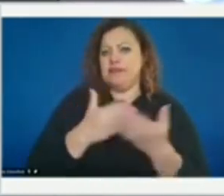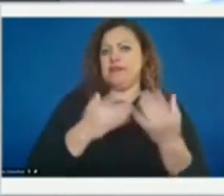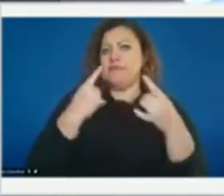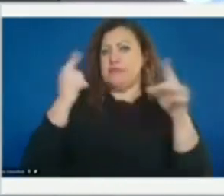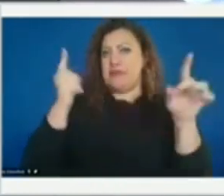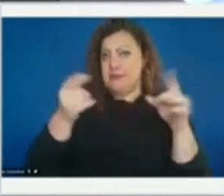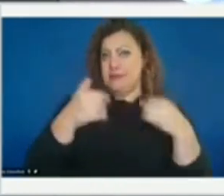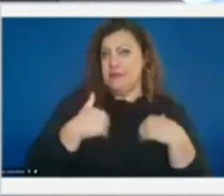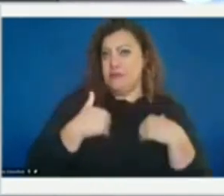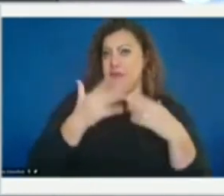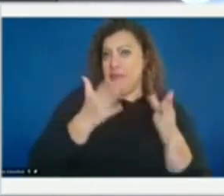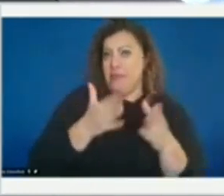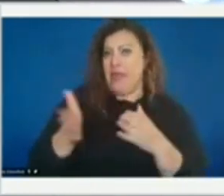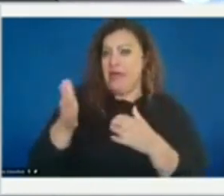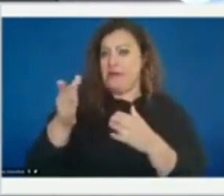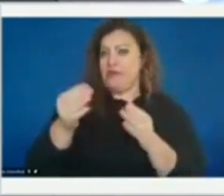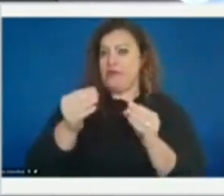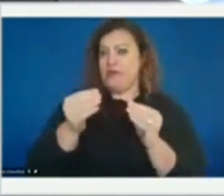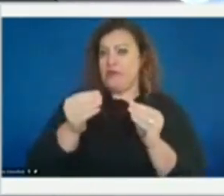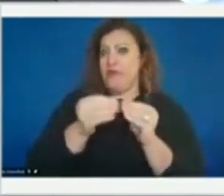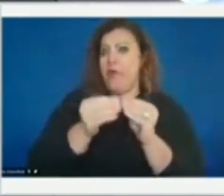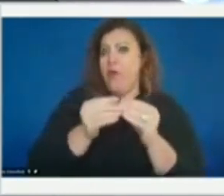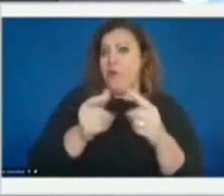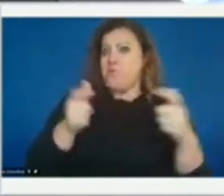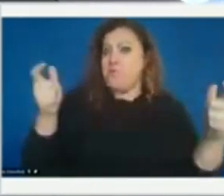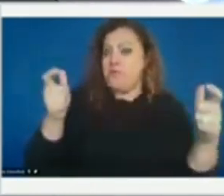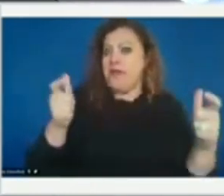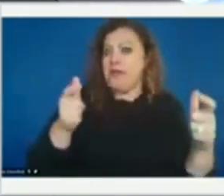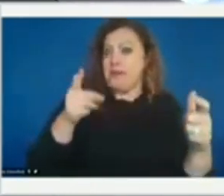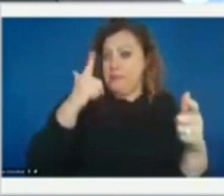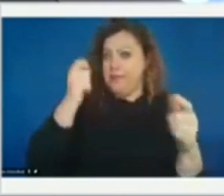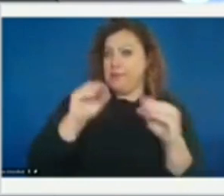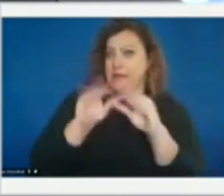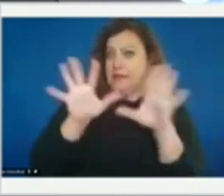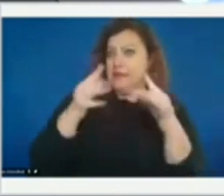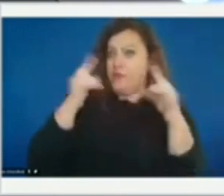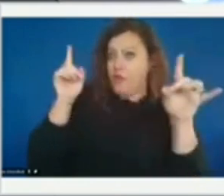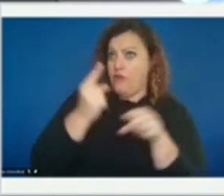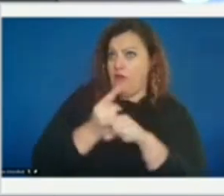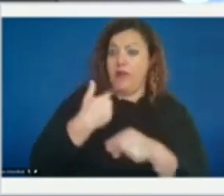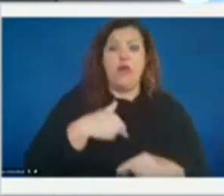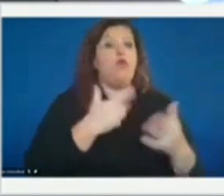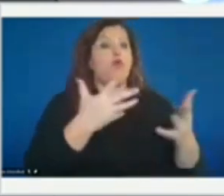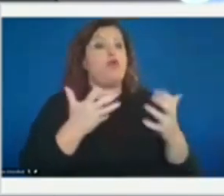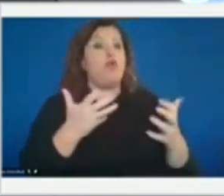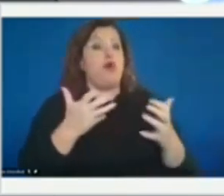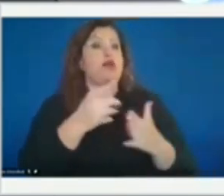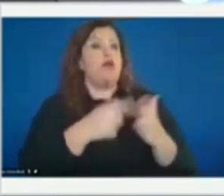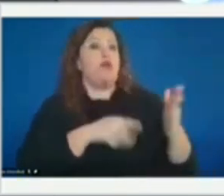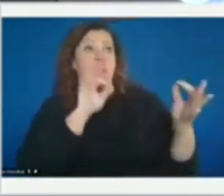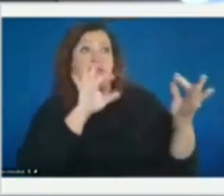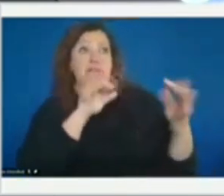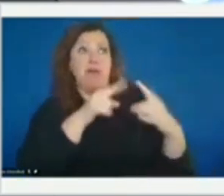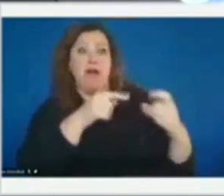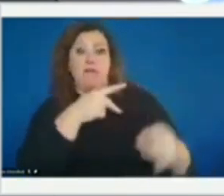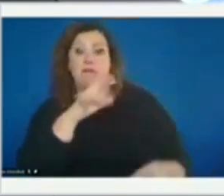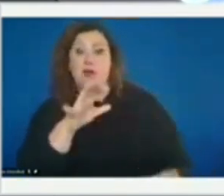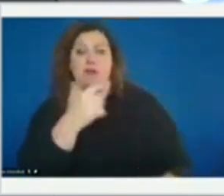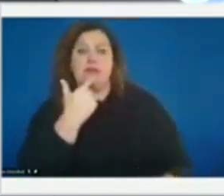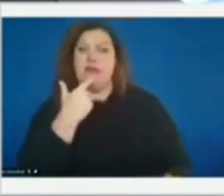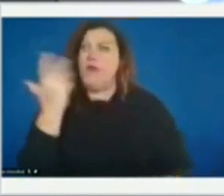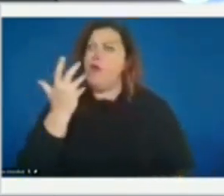it since it's clearly working, right? We want to, and I'm going to tell you what we've gotten from the public has been, wow, I didn't know you guys did